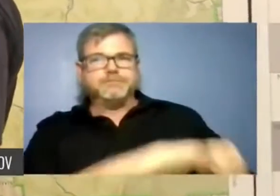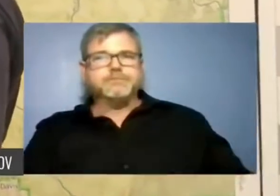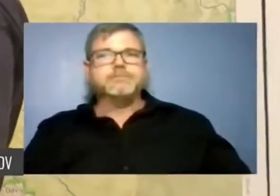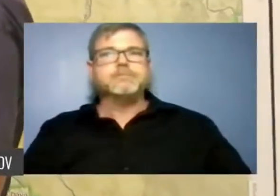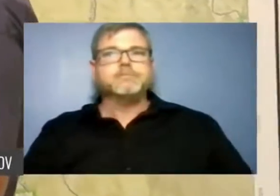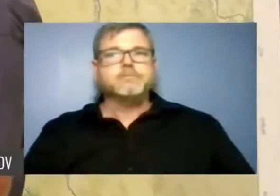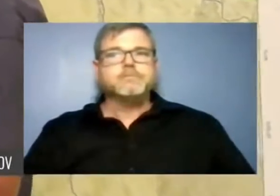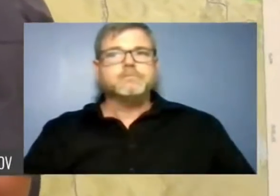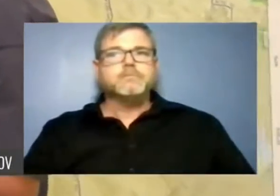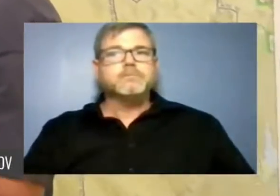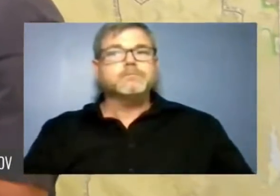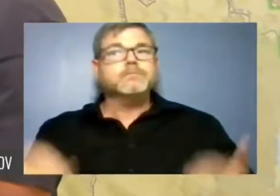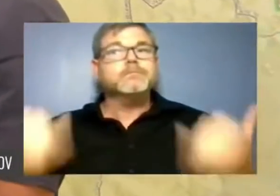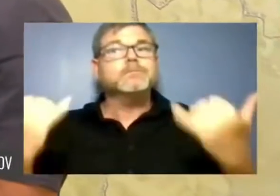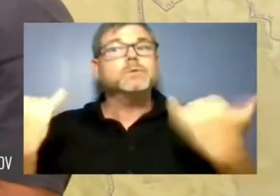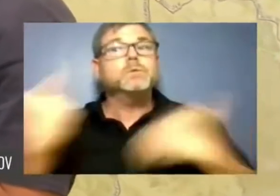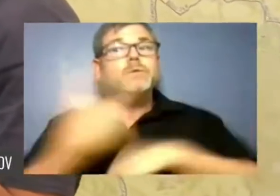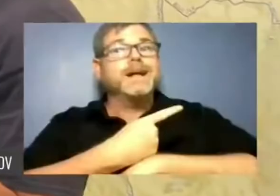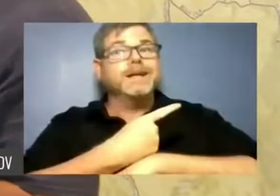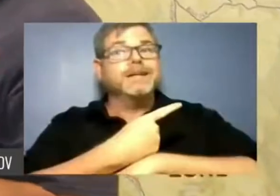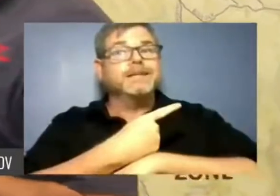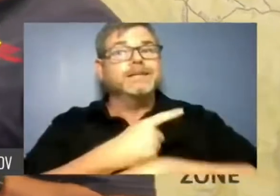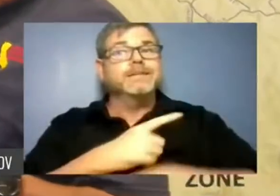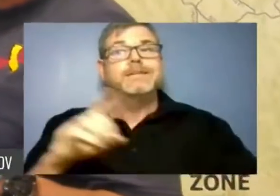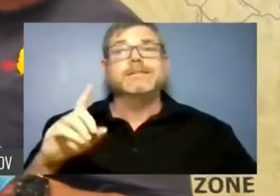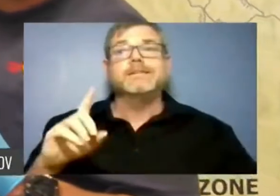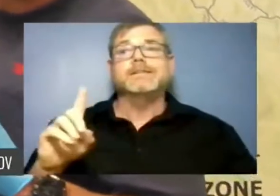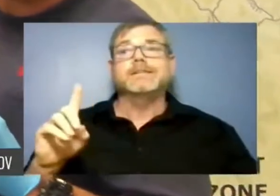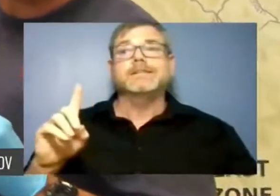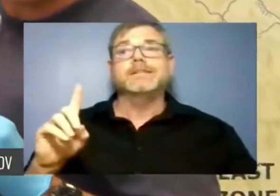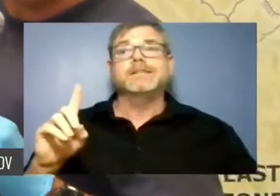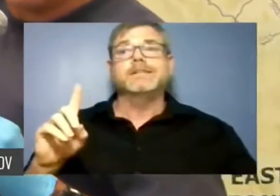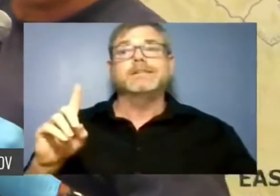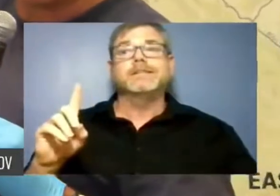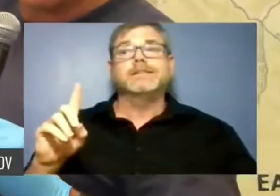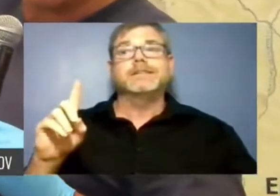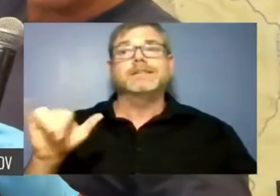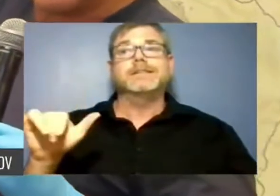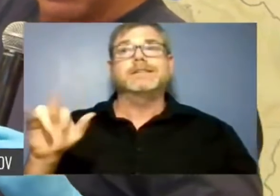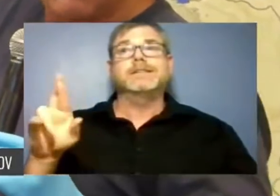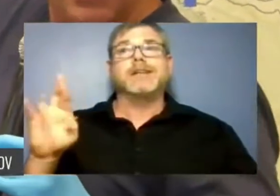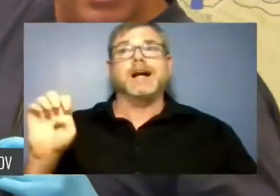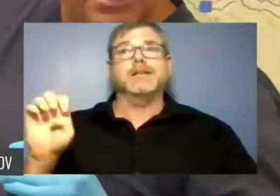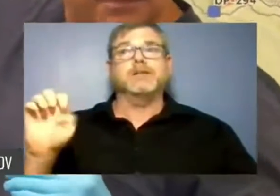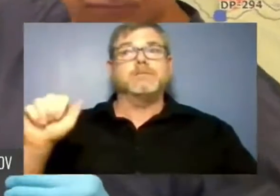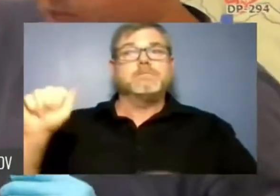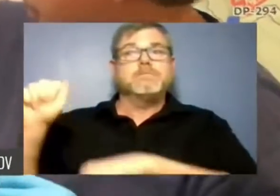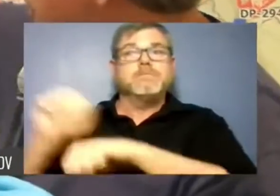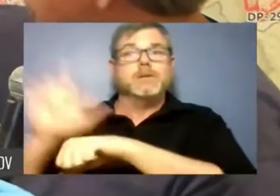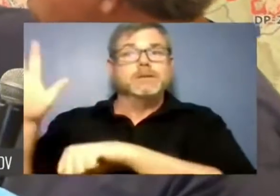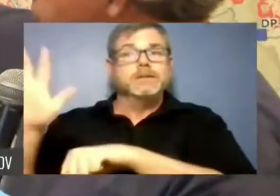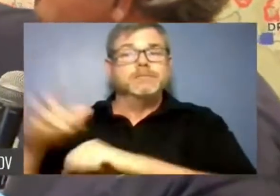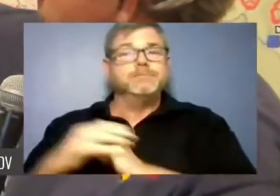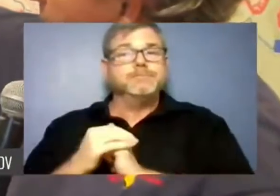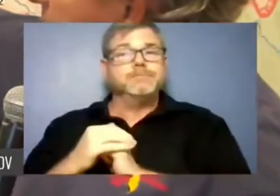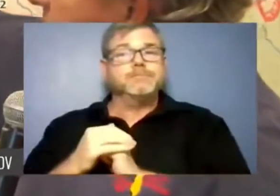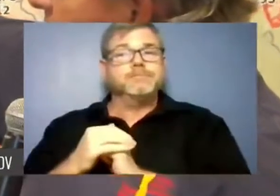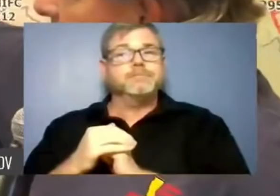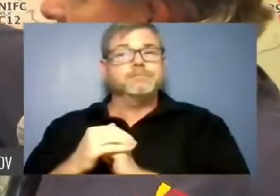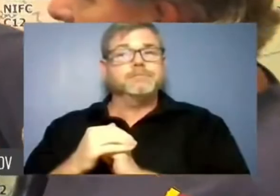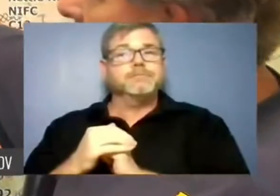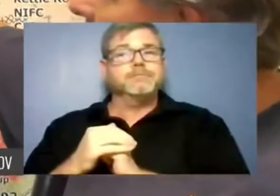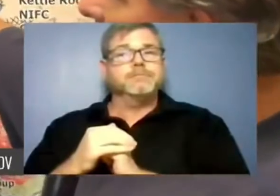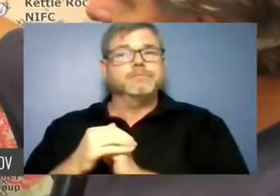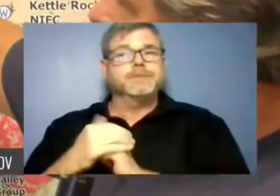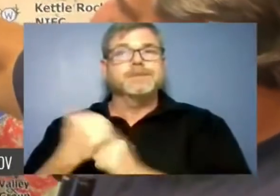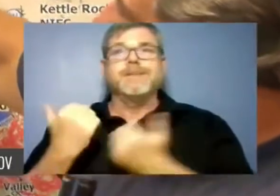still being worked on this zone, we had a spot fire come outside our containment lines. Though when it got outside